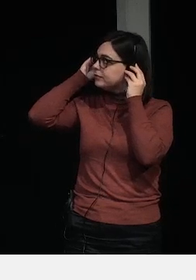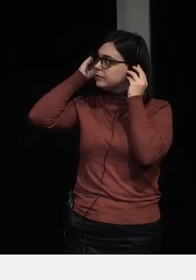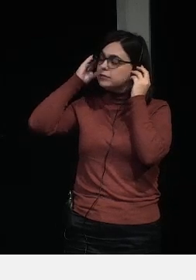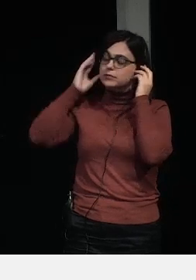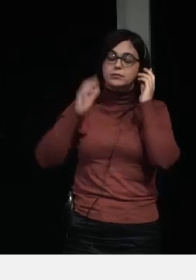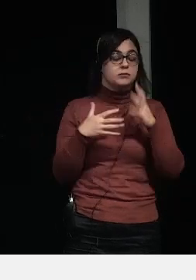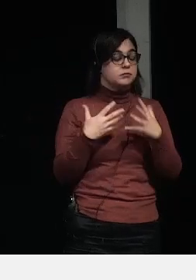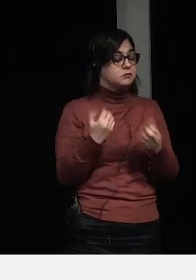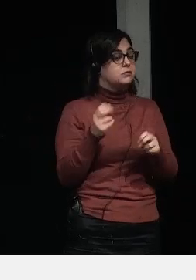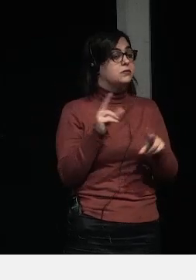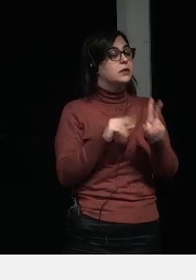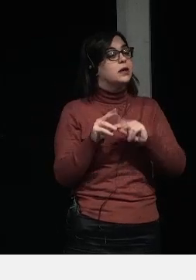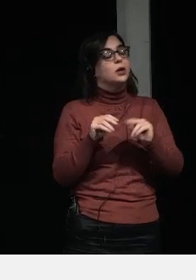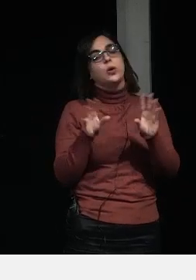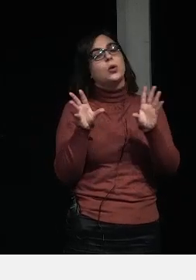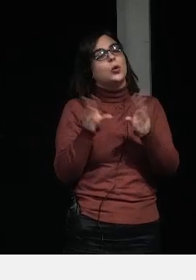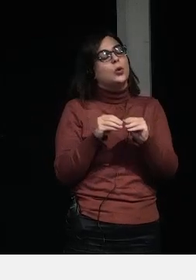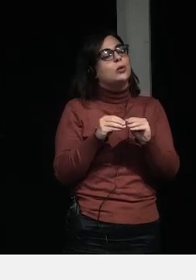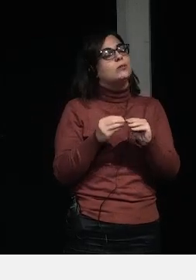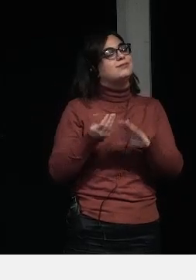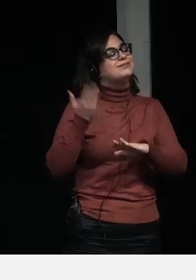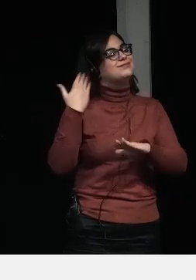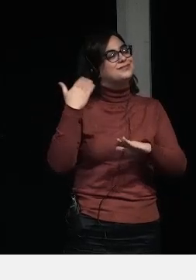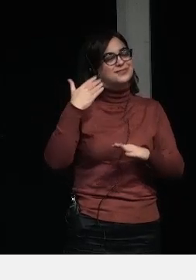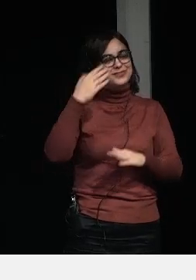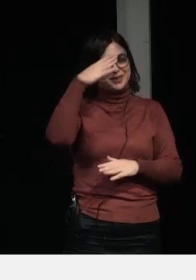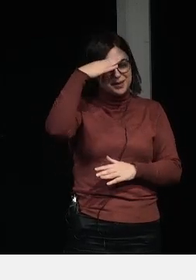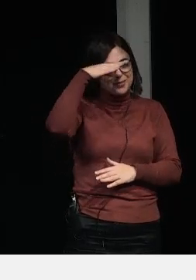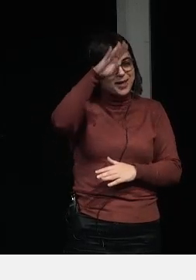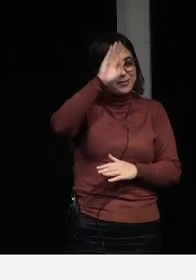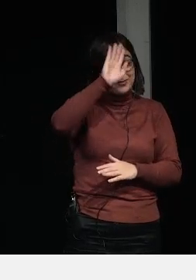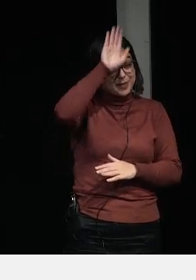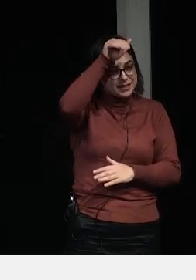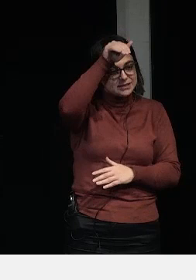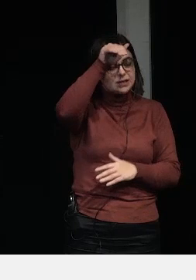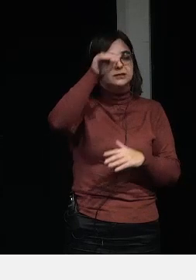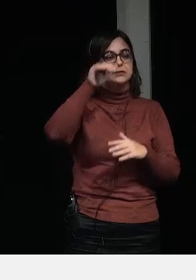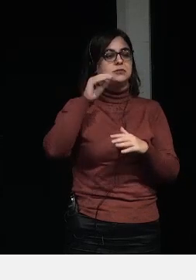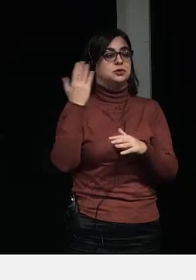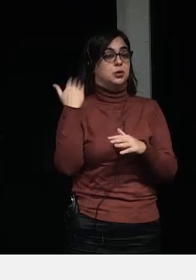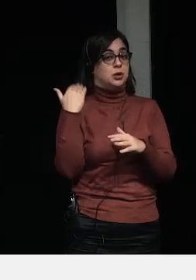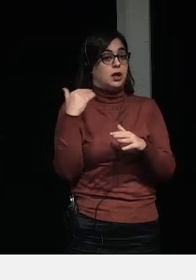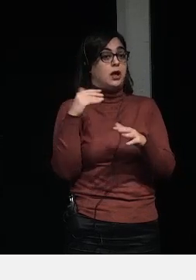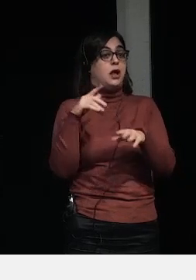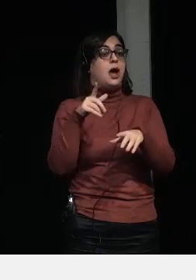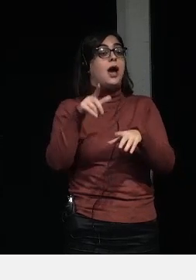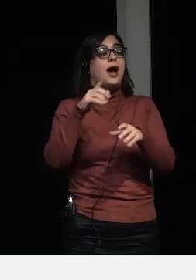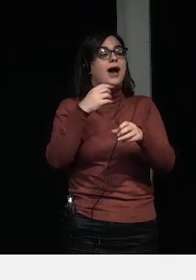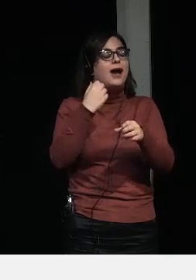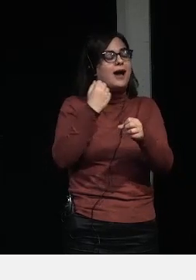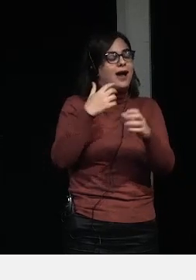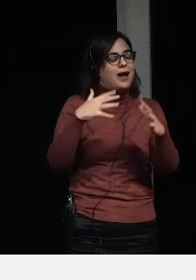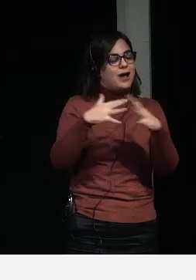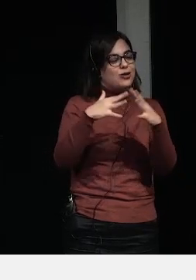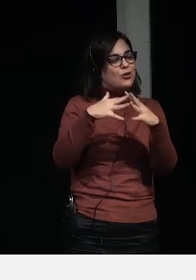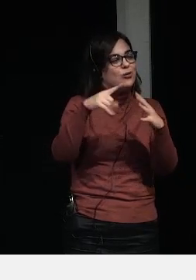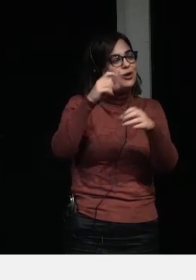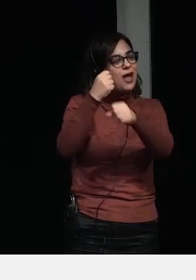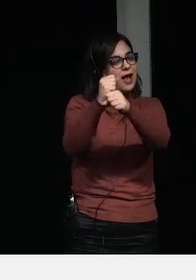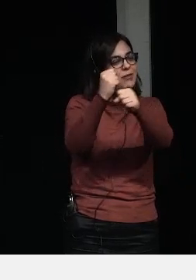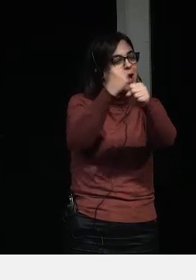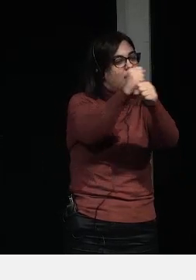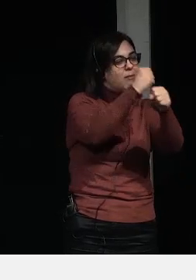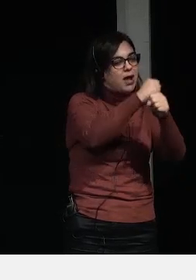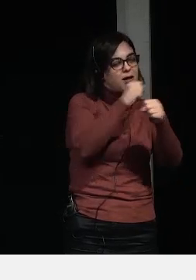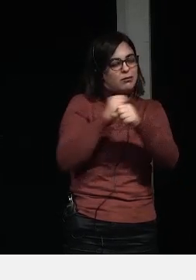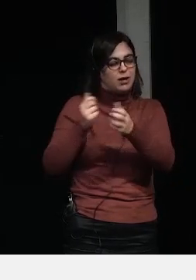importance of taking care of ruins to rebuild a new vision of oneself? Six, so we have the knowledge,